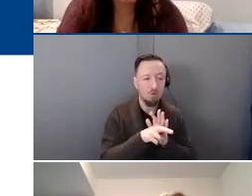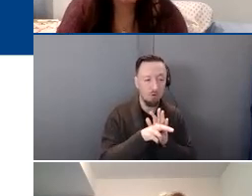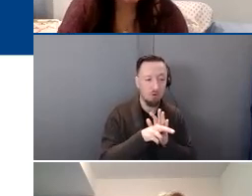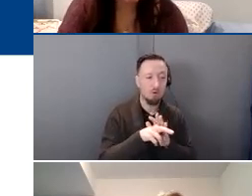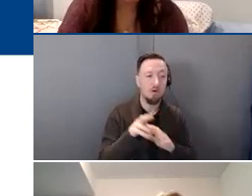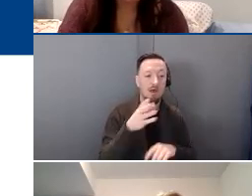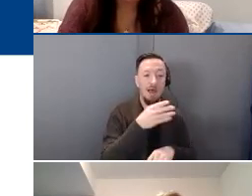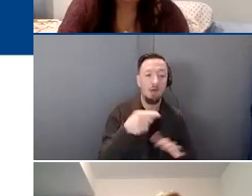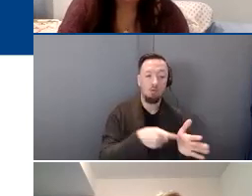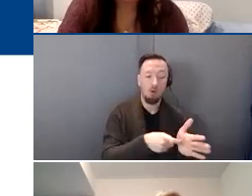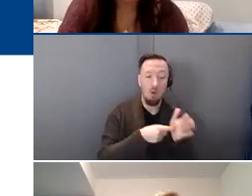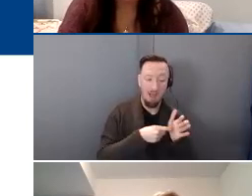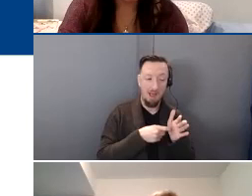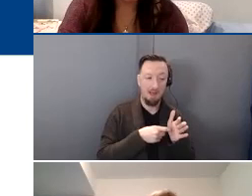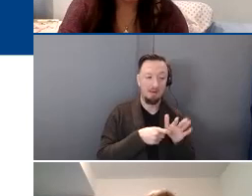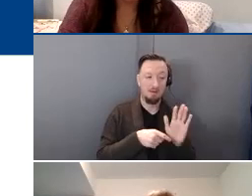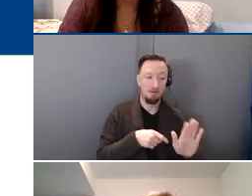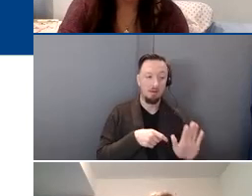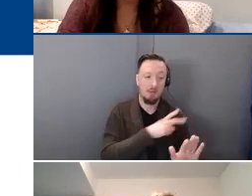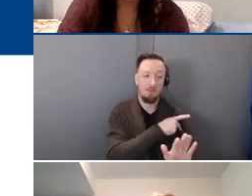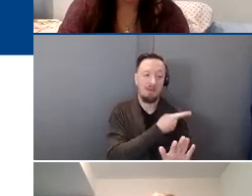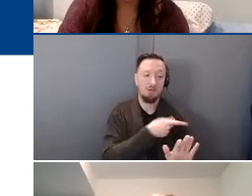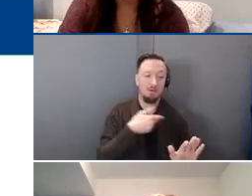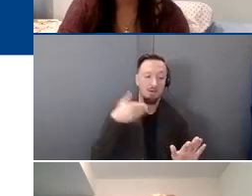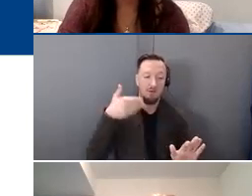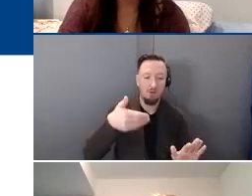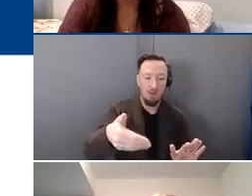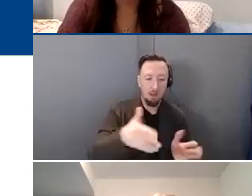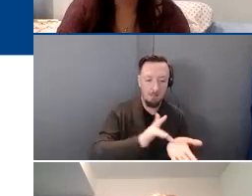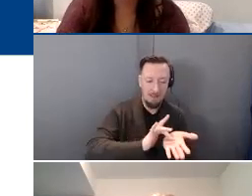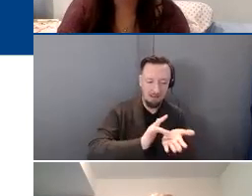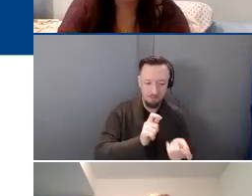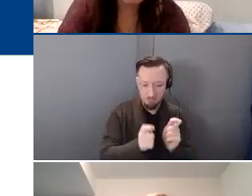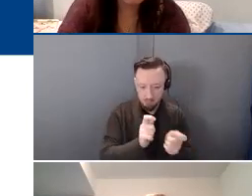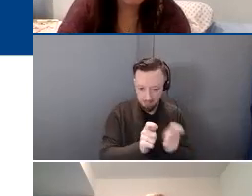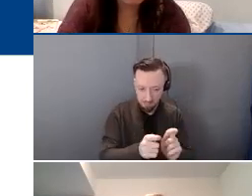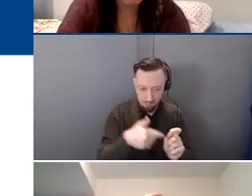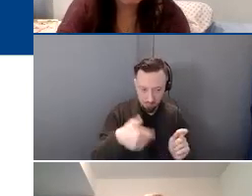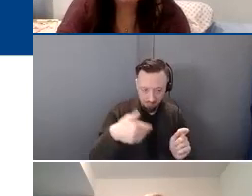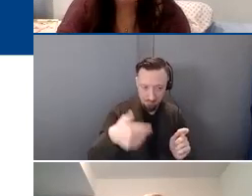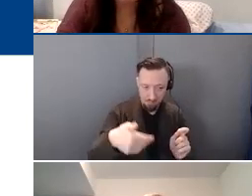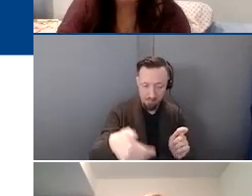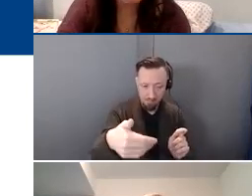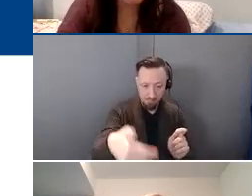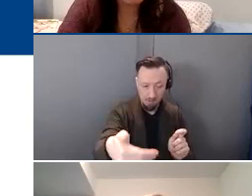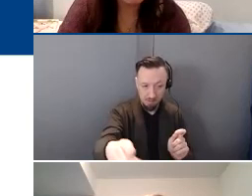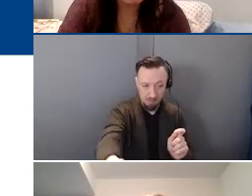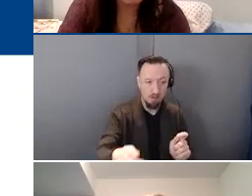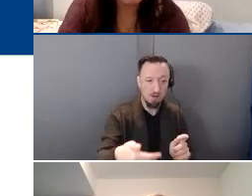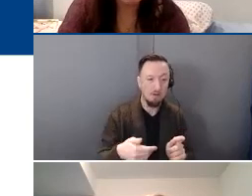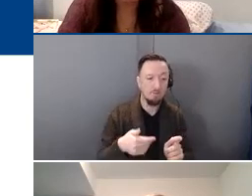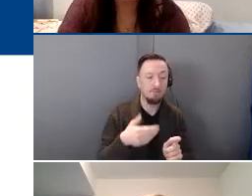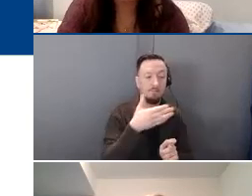also requires that the patient has frequent adjustments in their medication regimen. And there has to